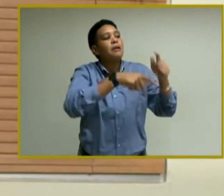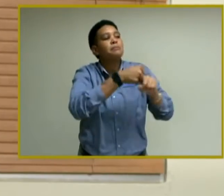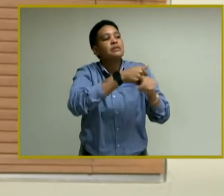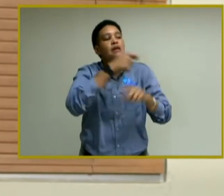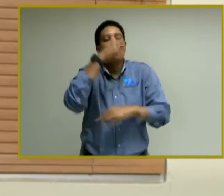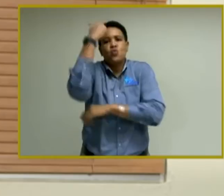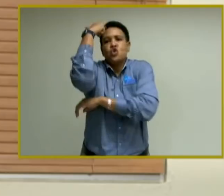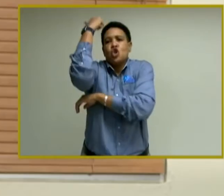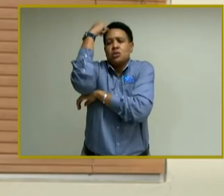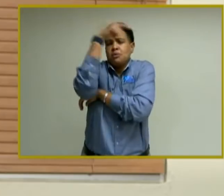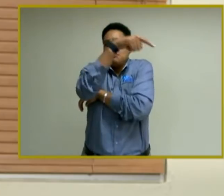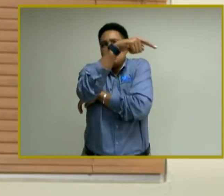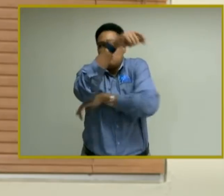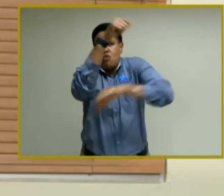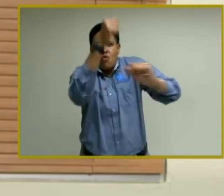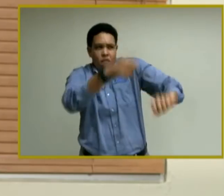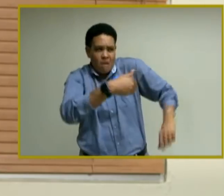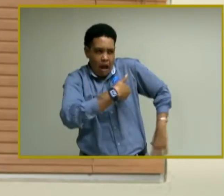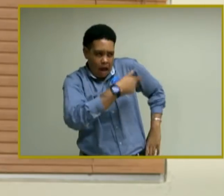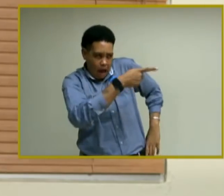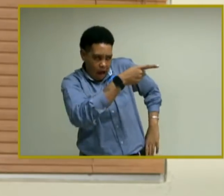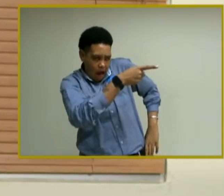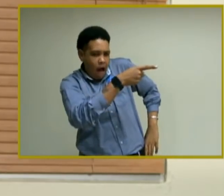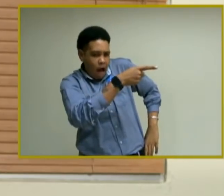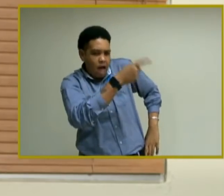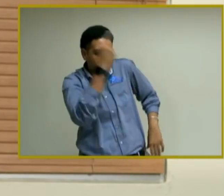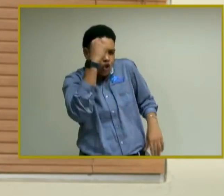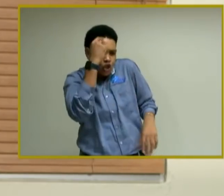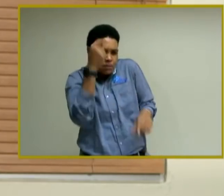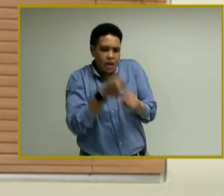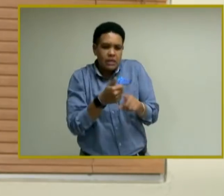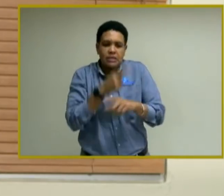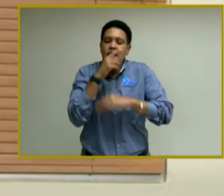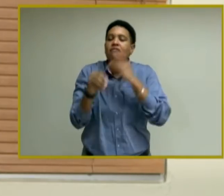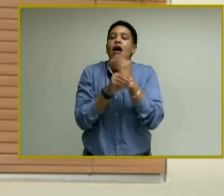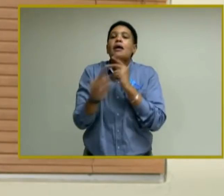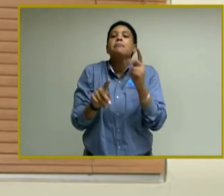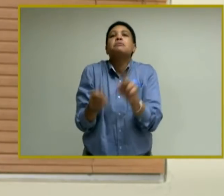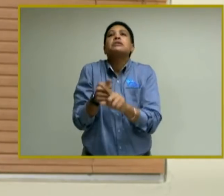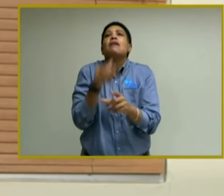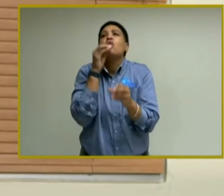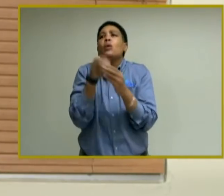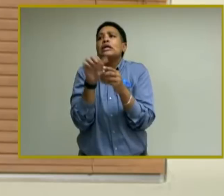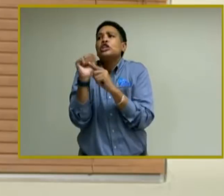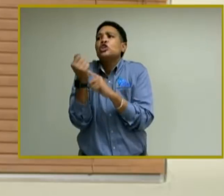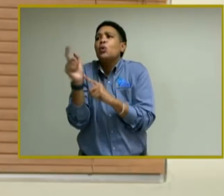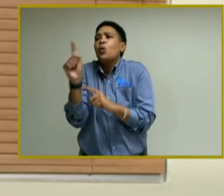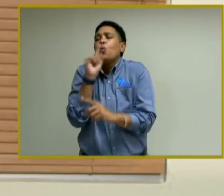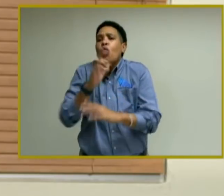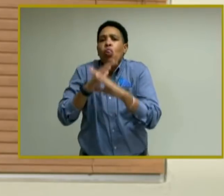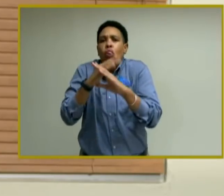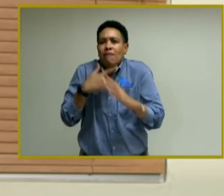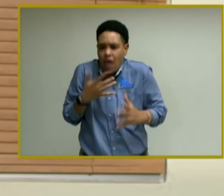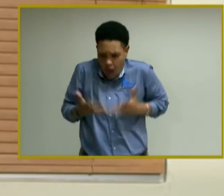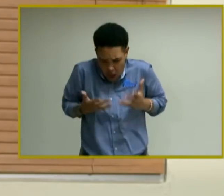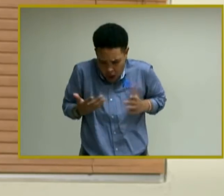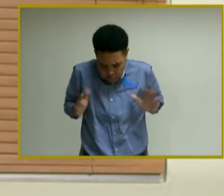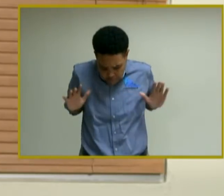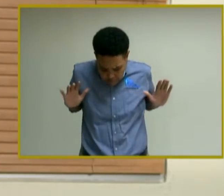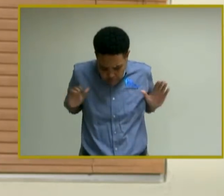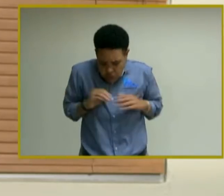are suspected or confirmed cases, persons who are in situations of restrictions in